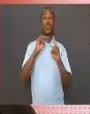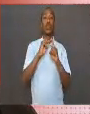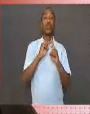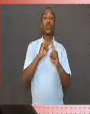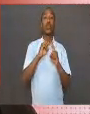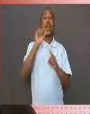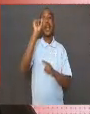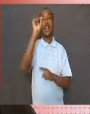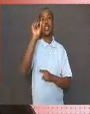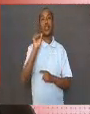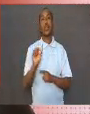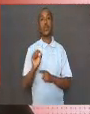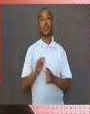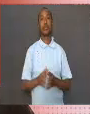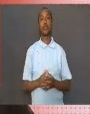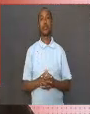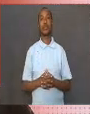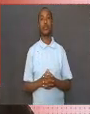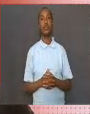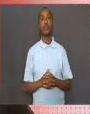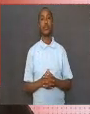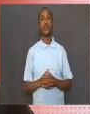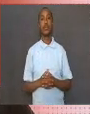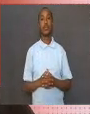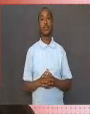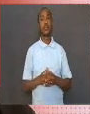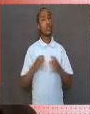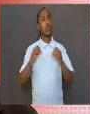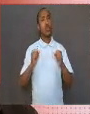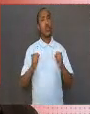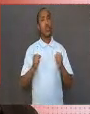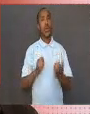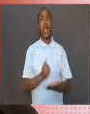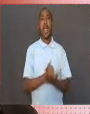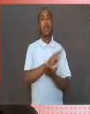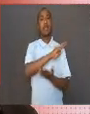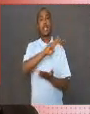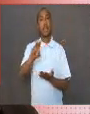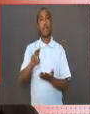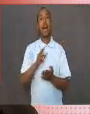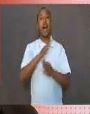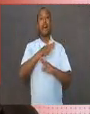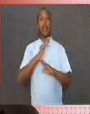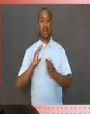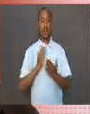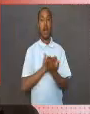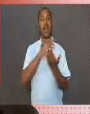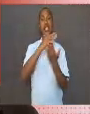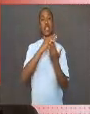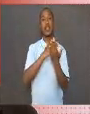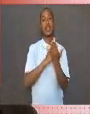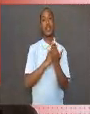percentages to a ratio, would you help them after our